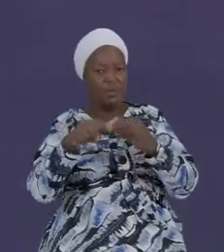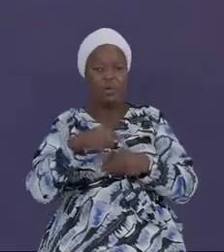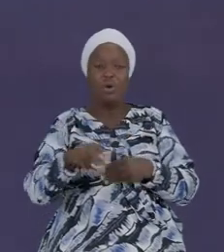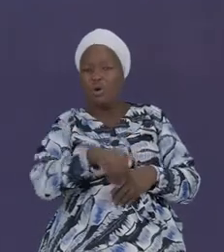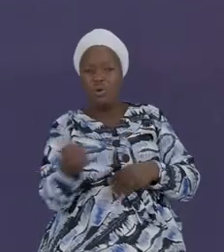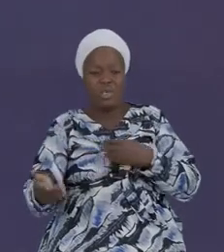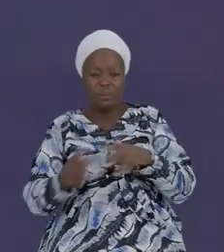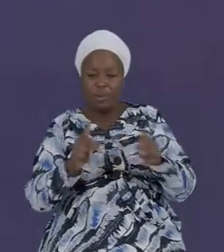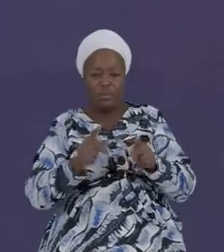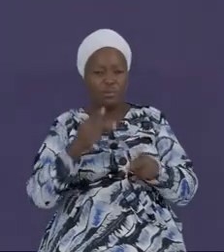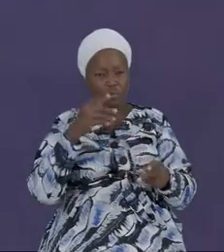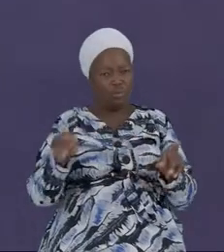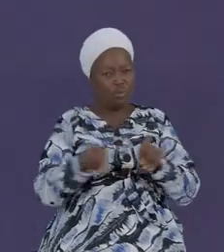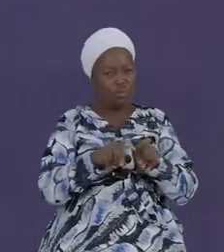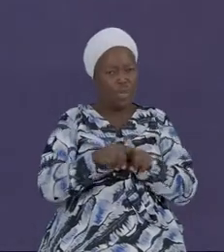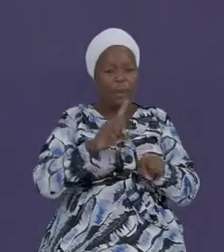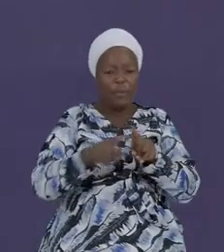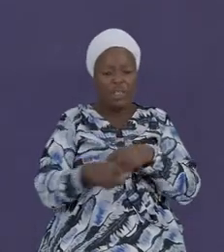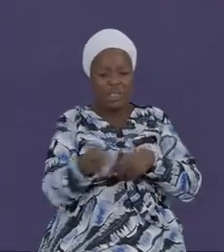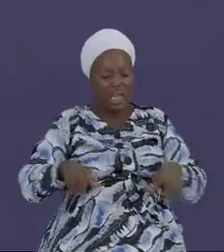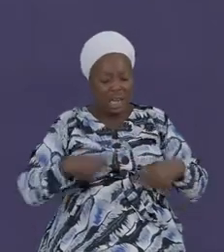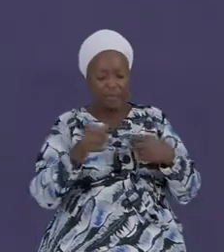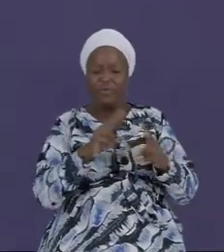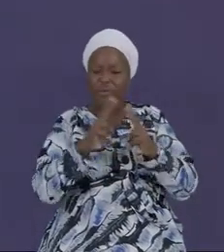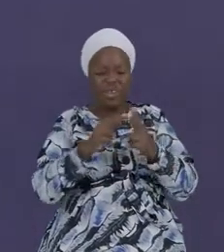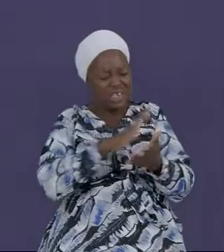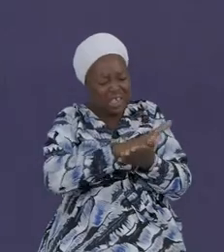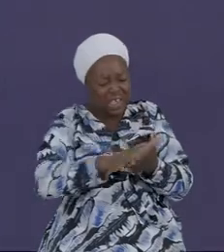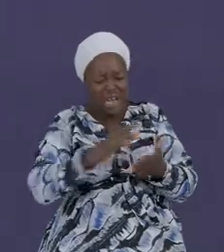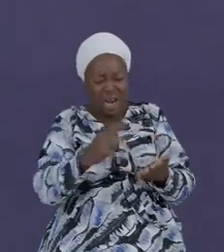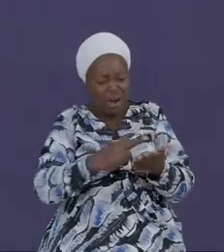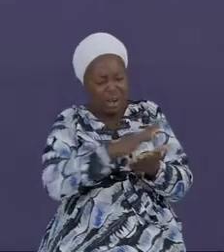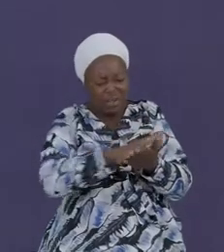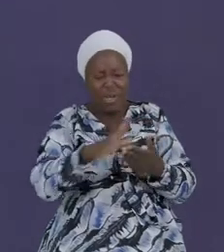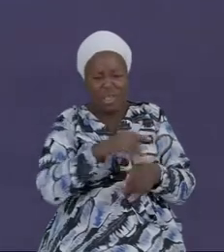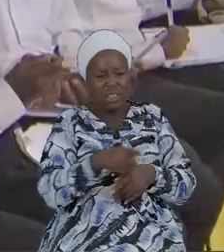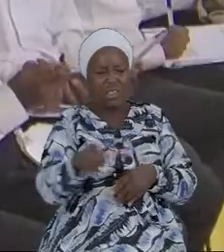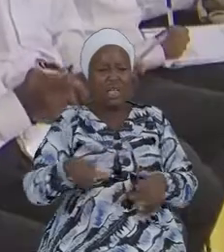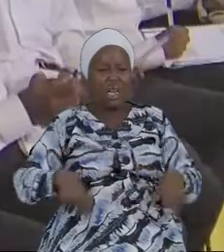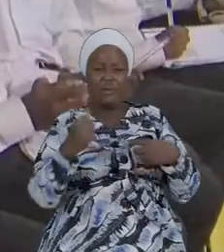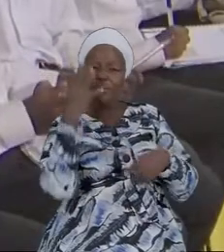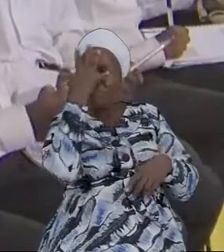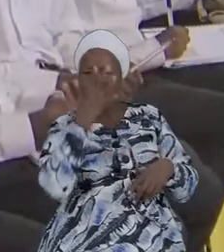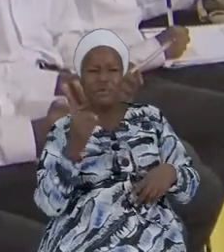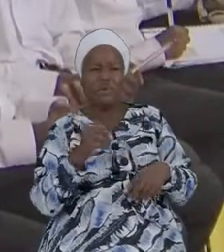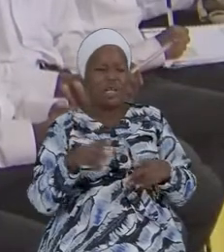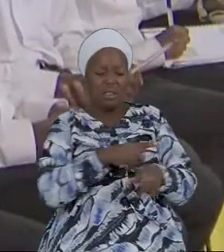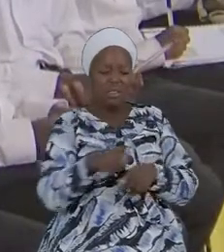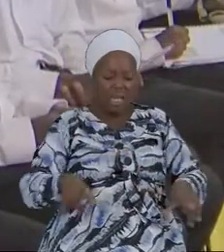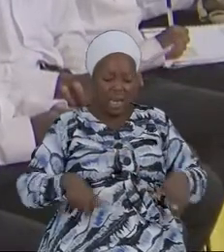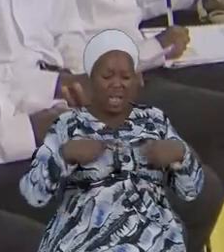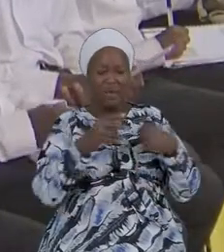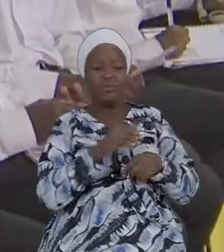lives were clean. Their lives were righteous. Their lives were beautiful. Their lives shone in